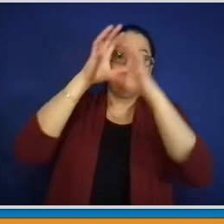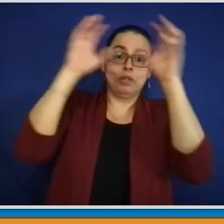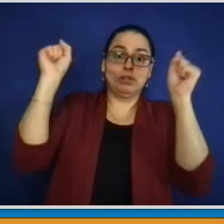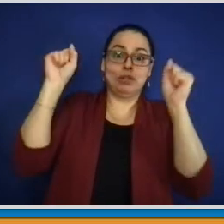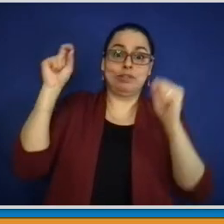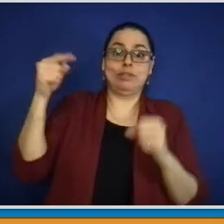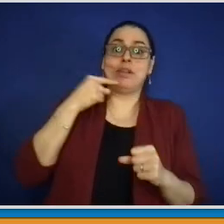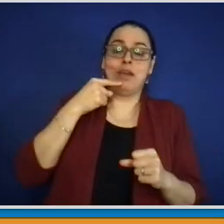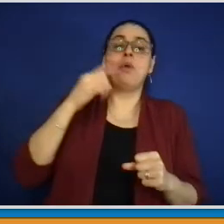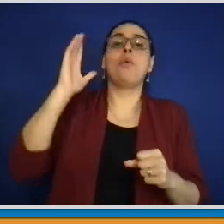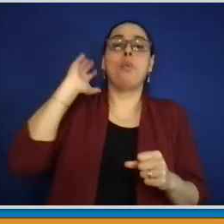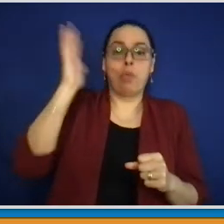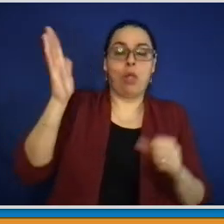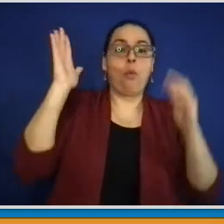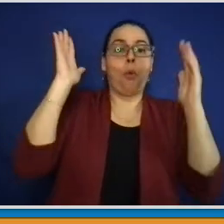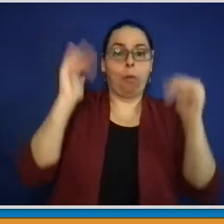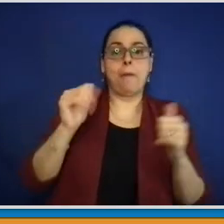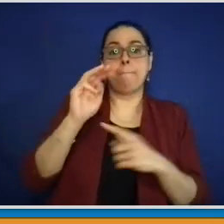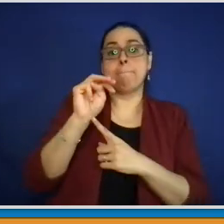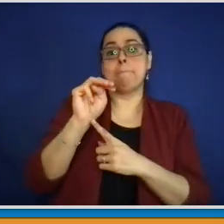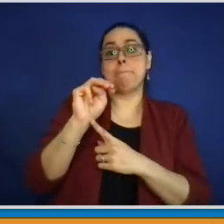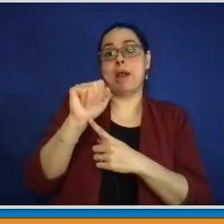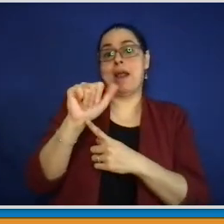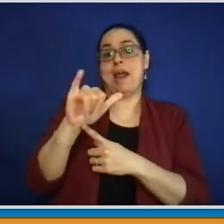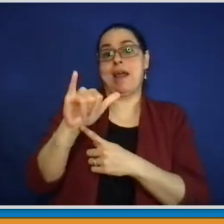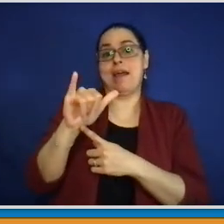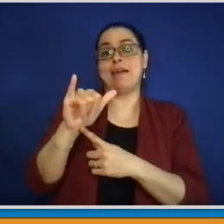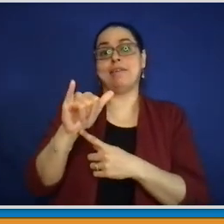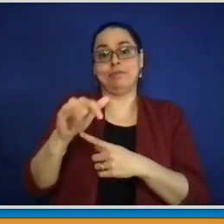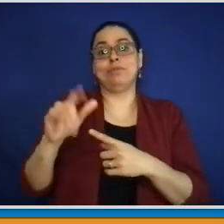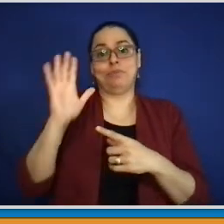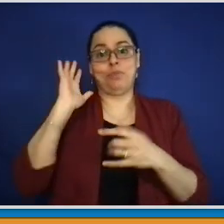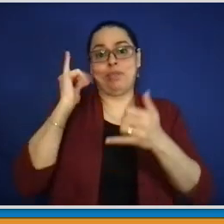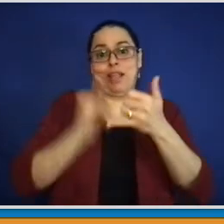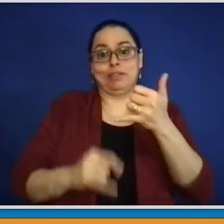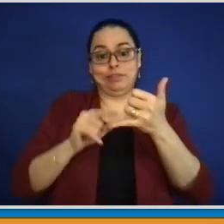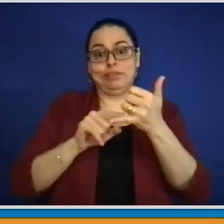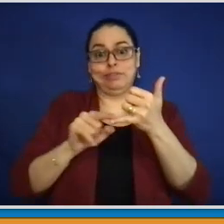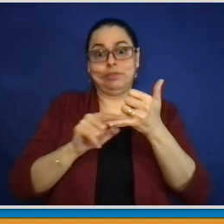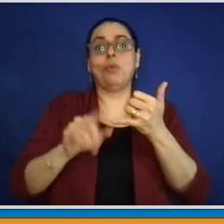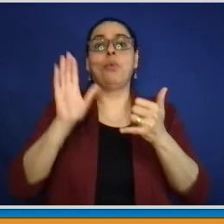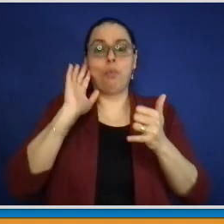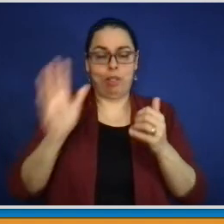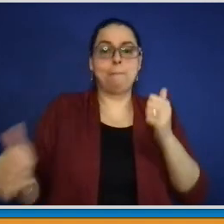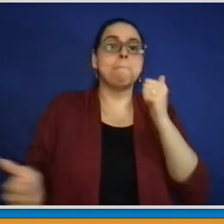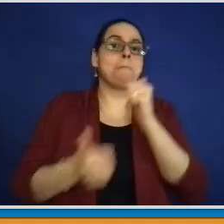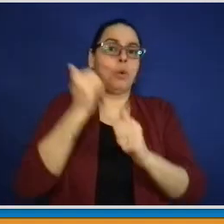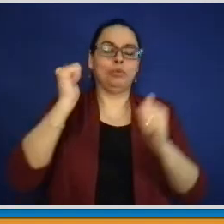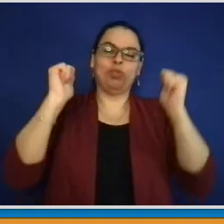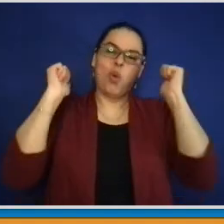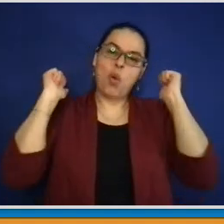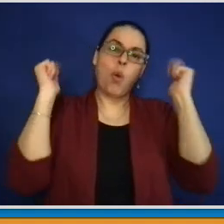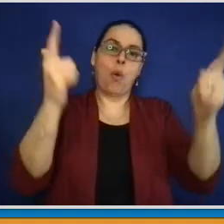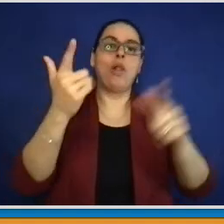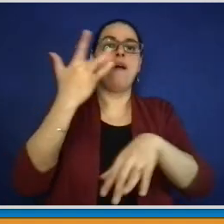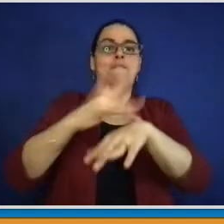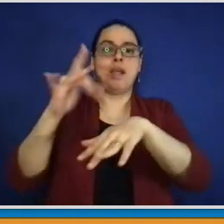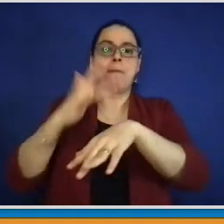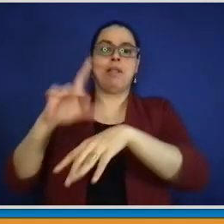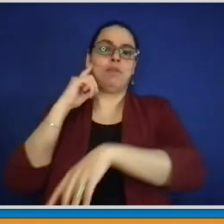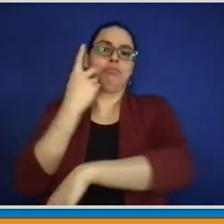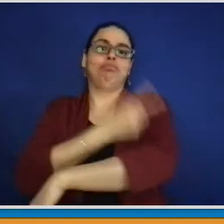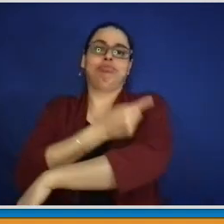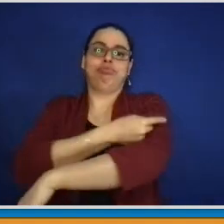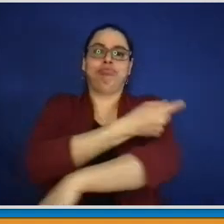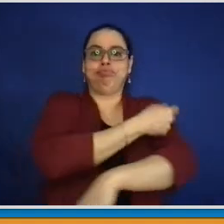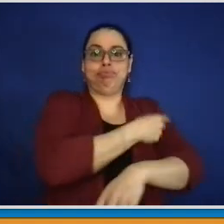next week, 10 days, we're out of March, and then just the month of April follows, and then hopefully we will be open to everybody. So I think, Samantha, we'll have a reasonable opportunity, and I